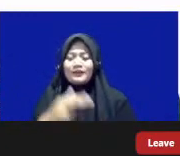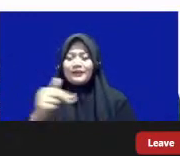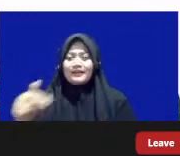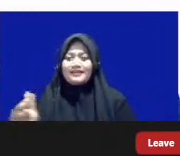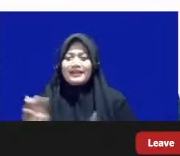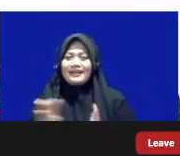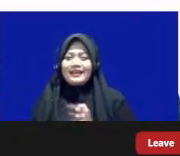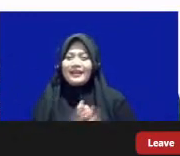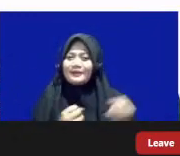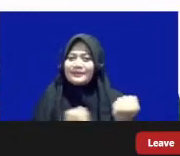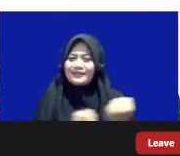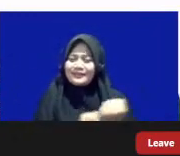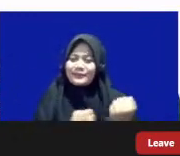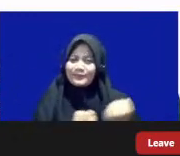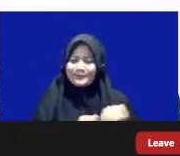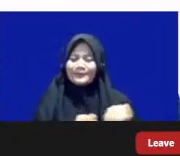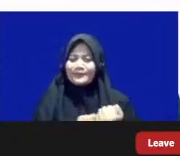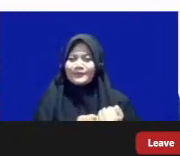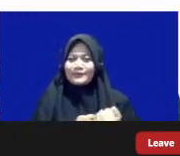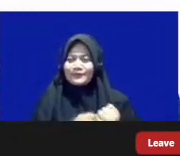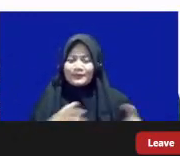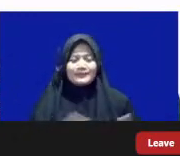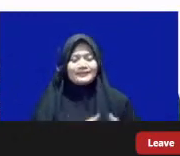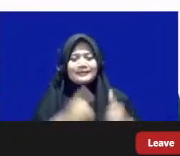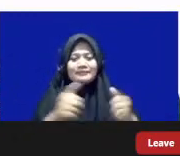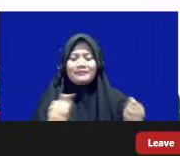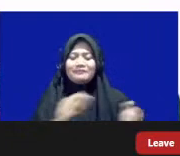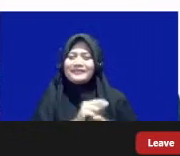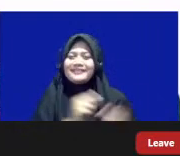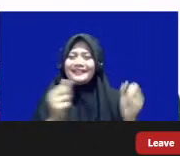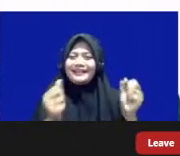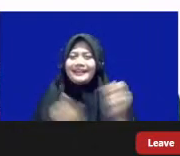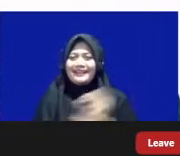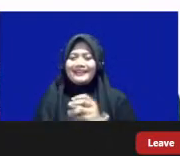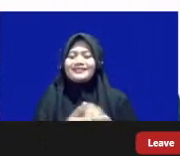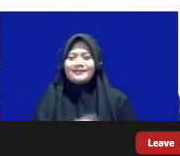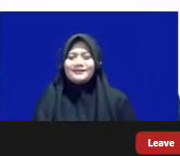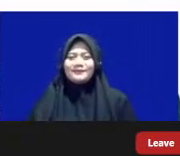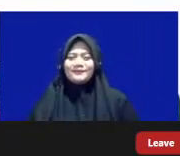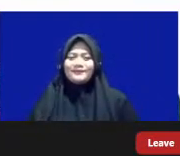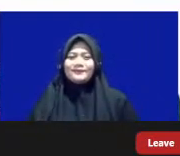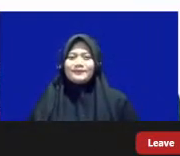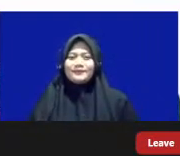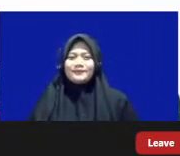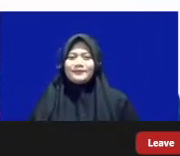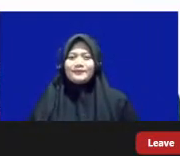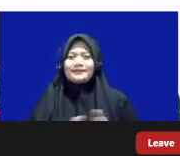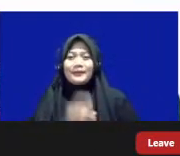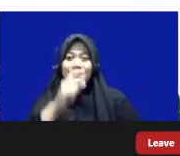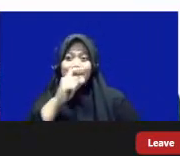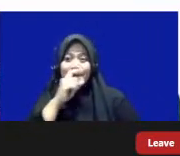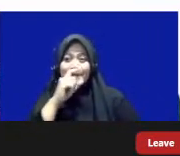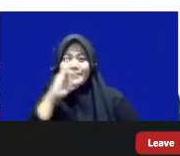preparedness response, as well as recovery. Now, Pak Ian, how are you first, Pak?